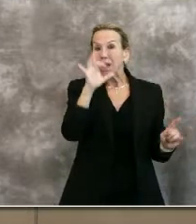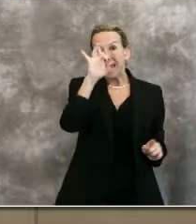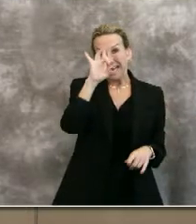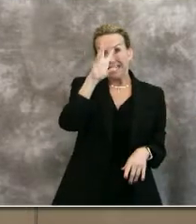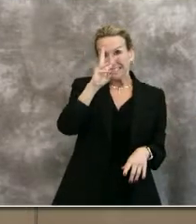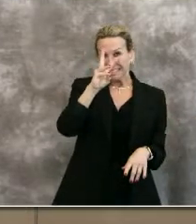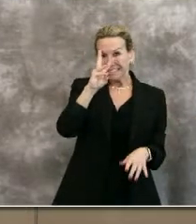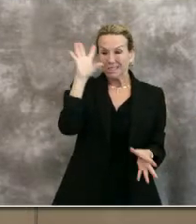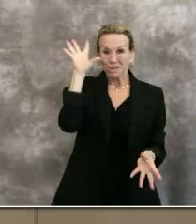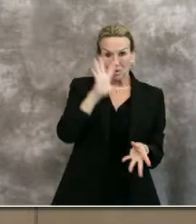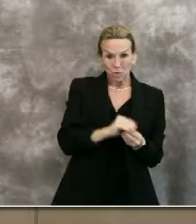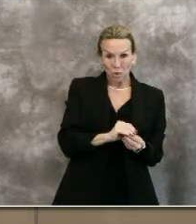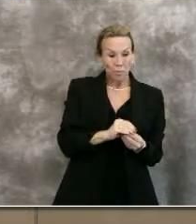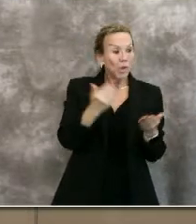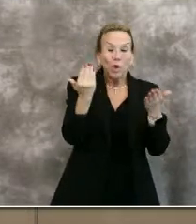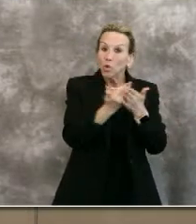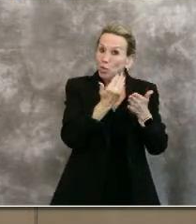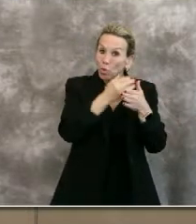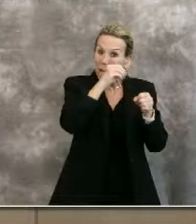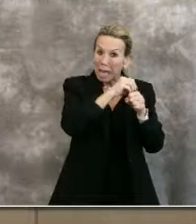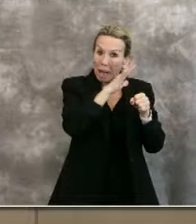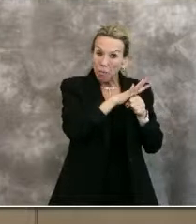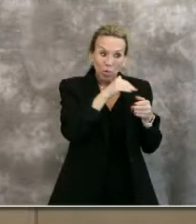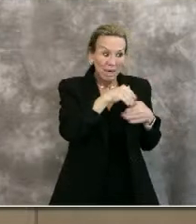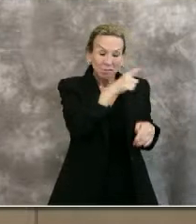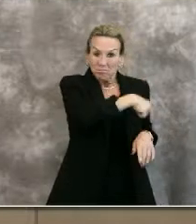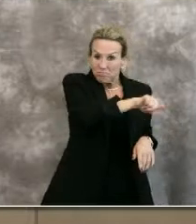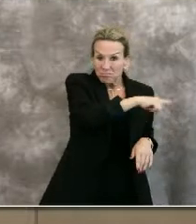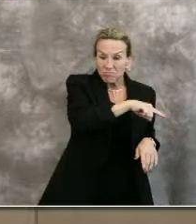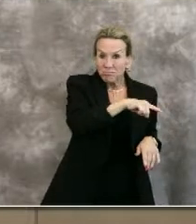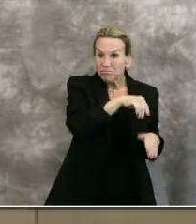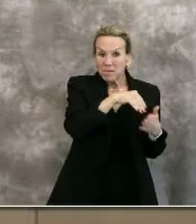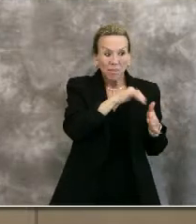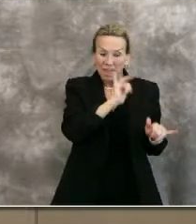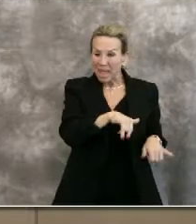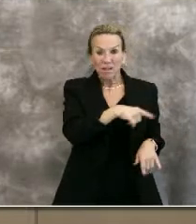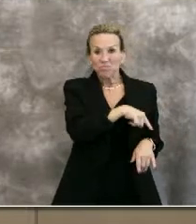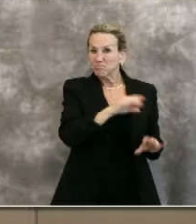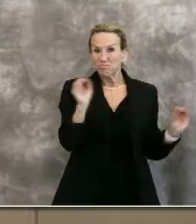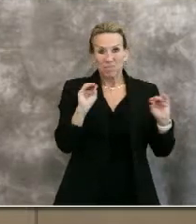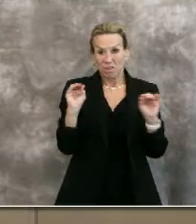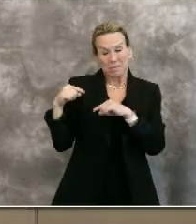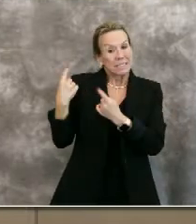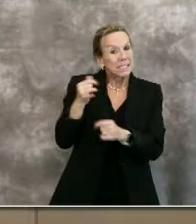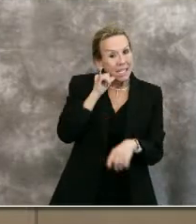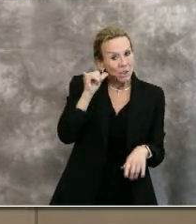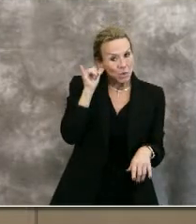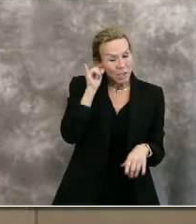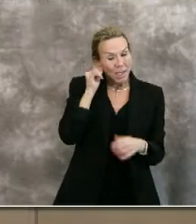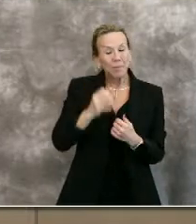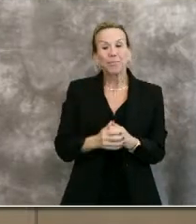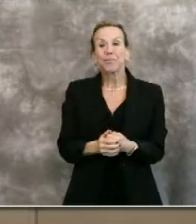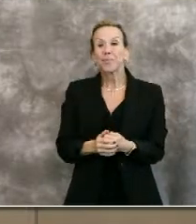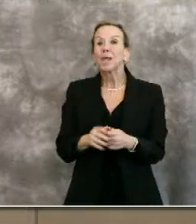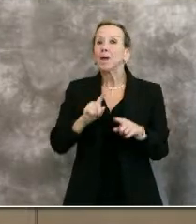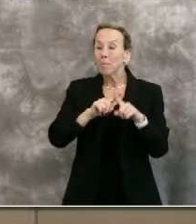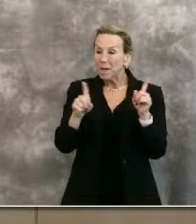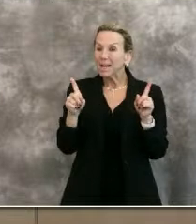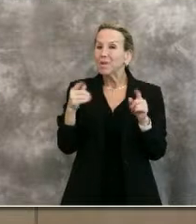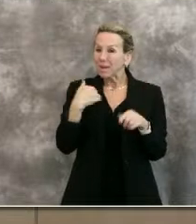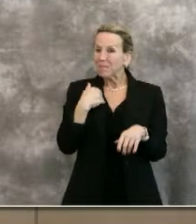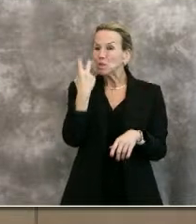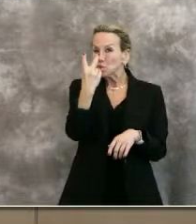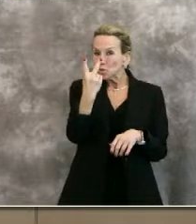total. There have been no new outbreaks reported in this setting since yesterday. We have had 2